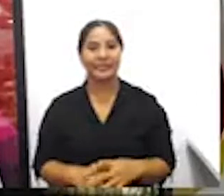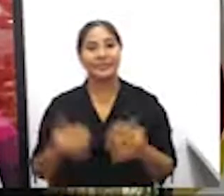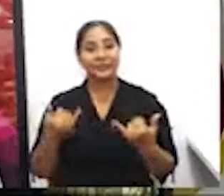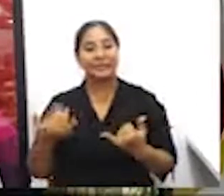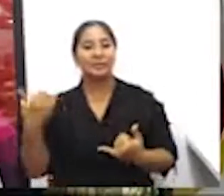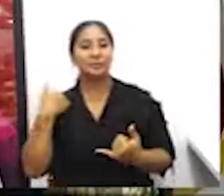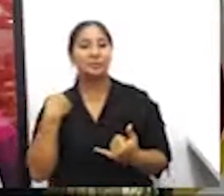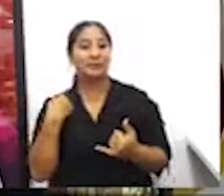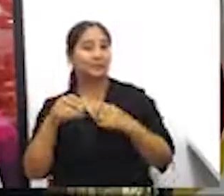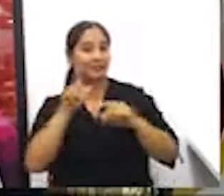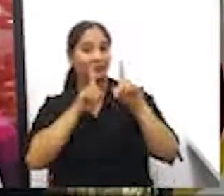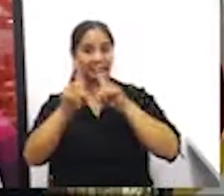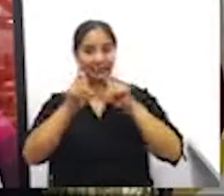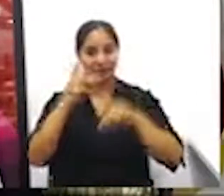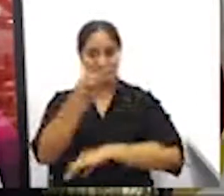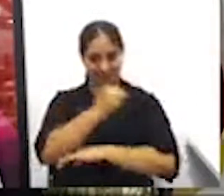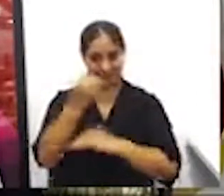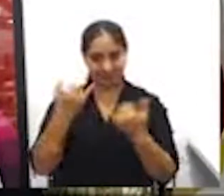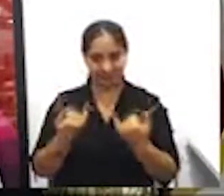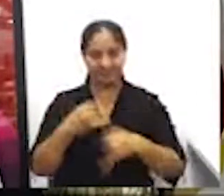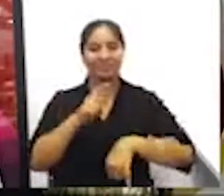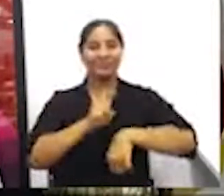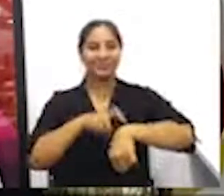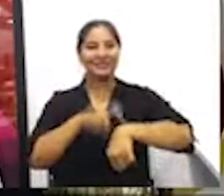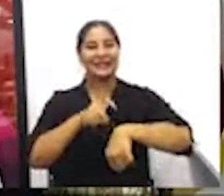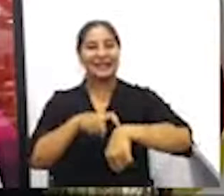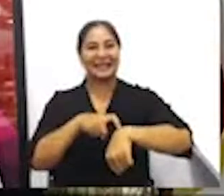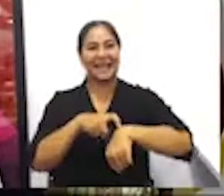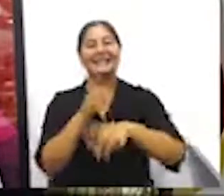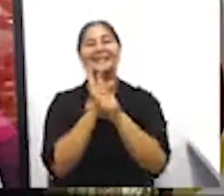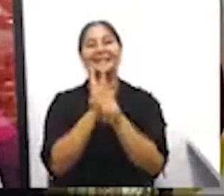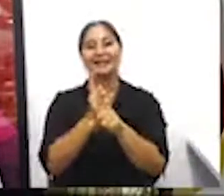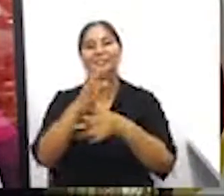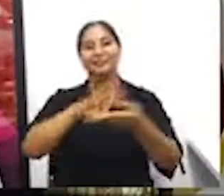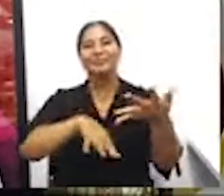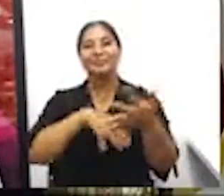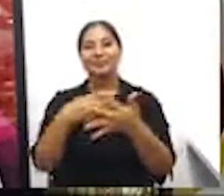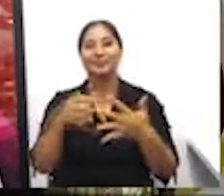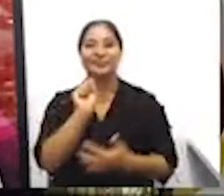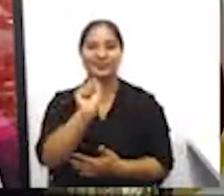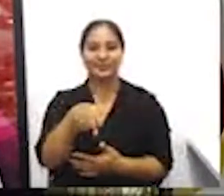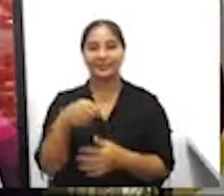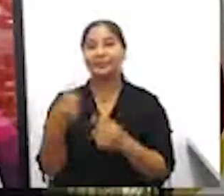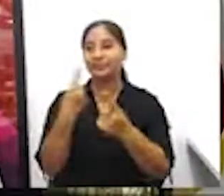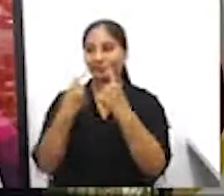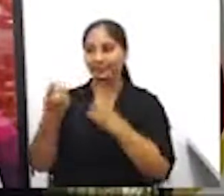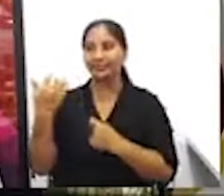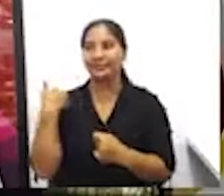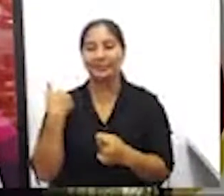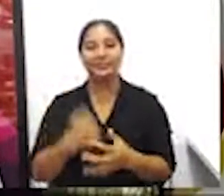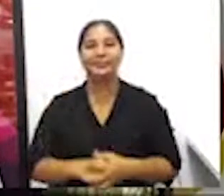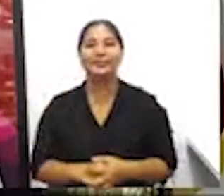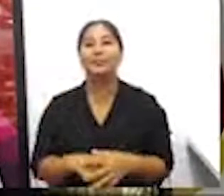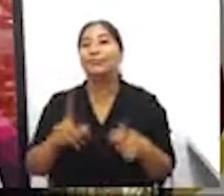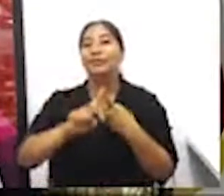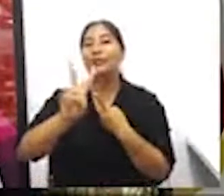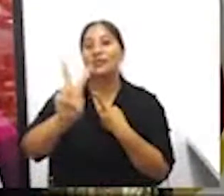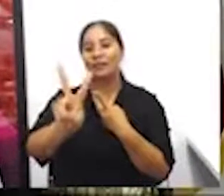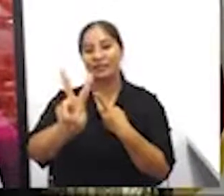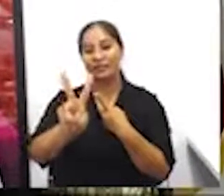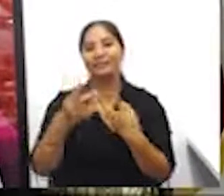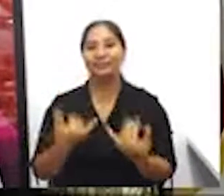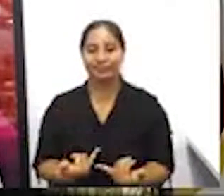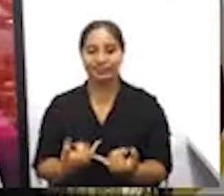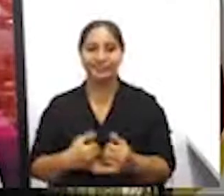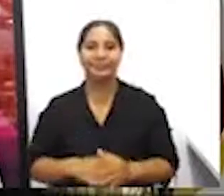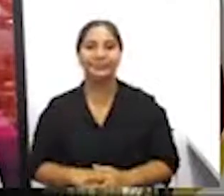many questions today. And if the time allows, we also open the floor for some more questions here as well. No? And the second questions